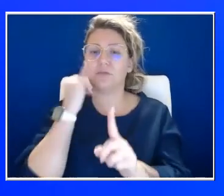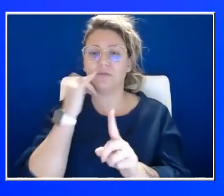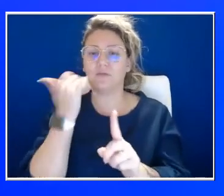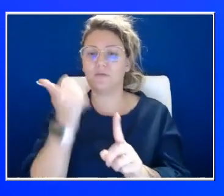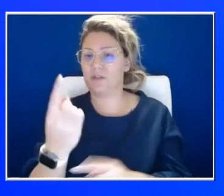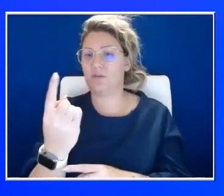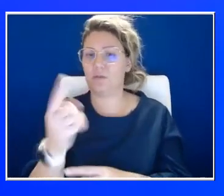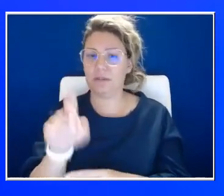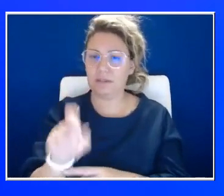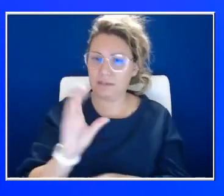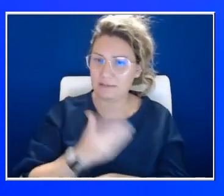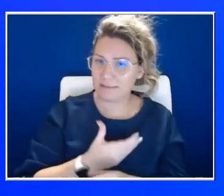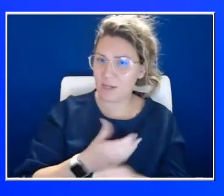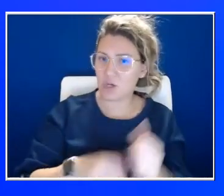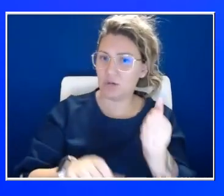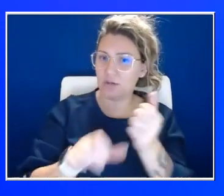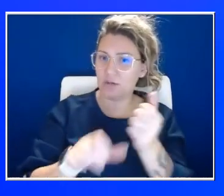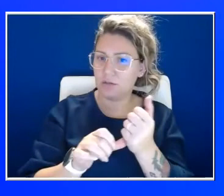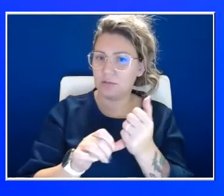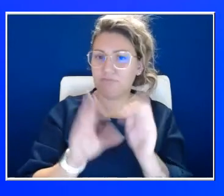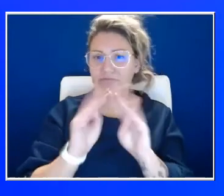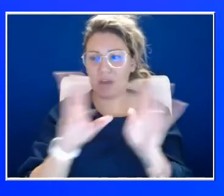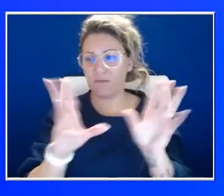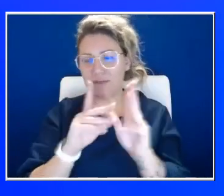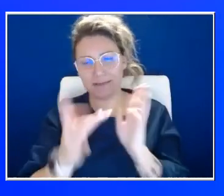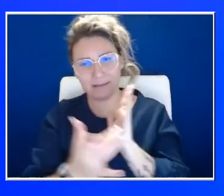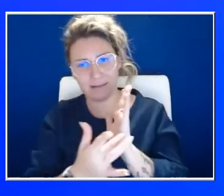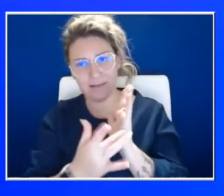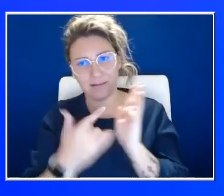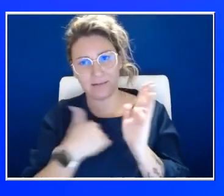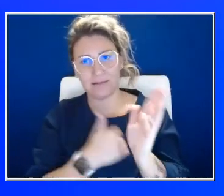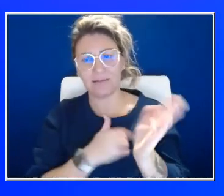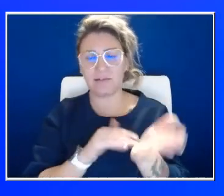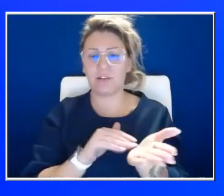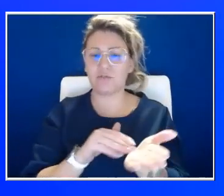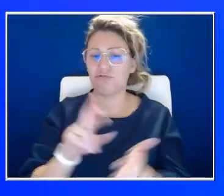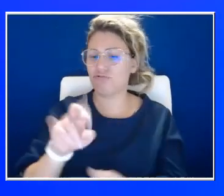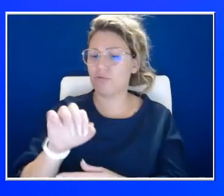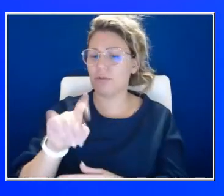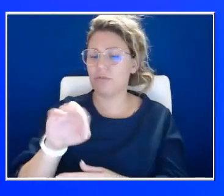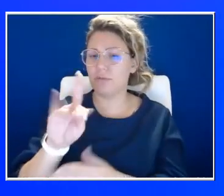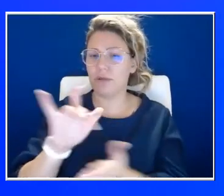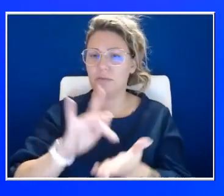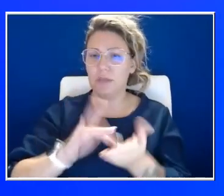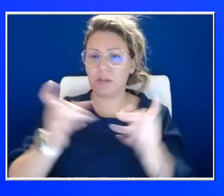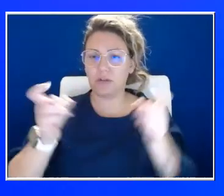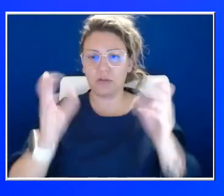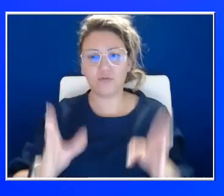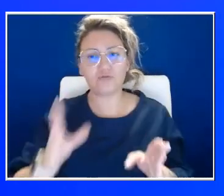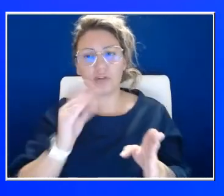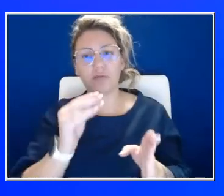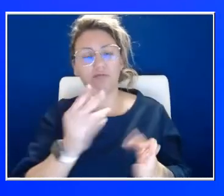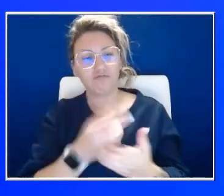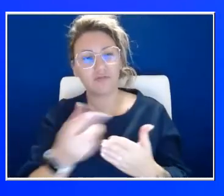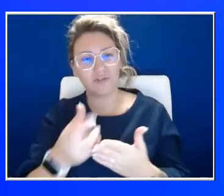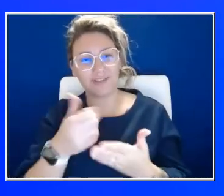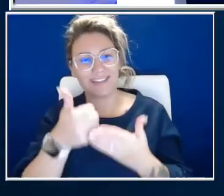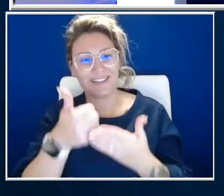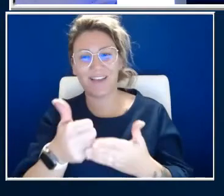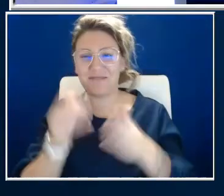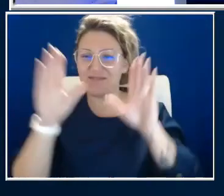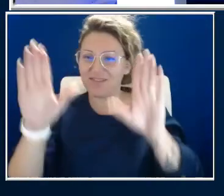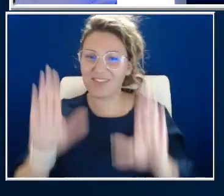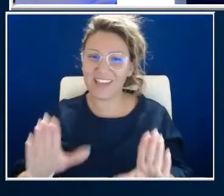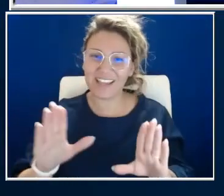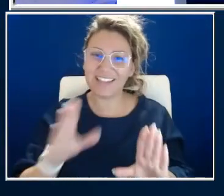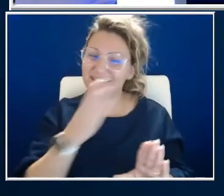assistance, obviously contact us. Like I said, Dr. Rippey is our medical director, and we have resources to really help them out. Fantastic. So. You guys are top notch. We